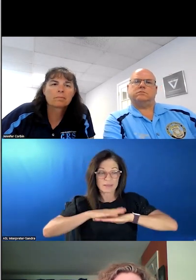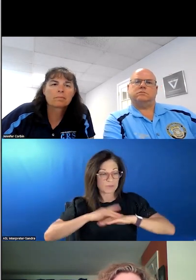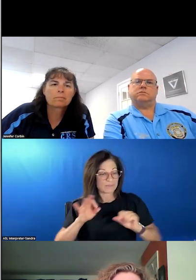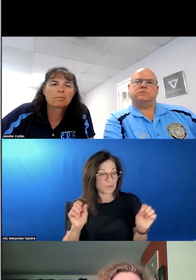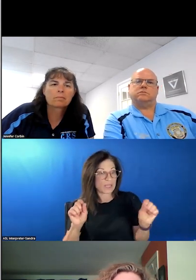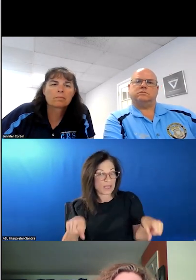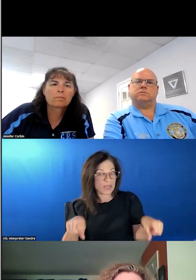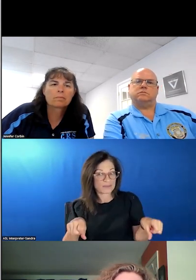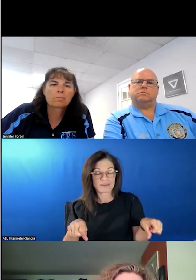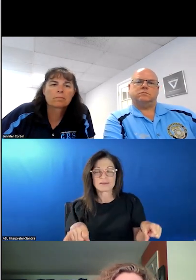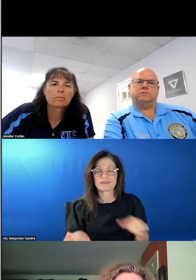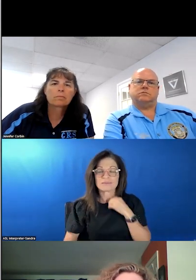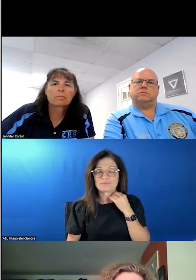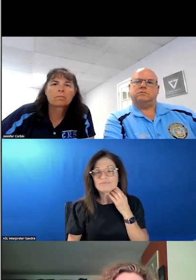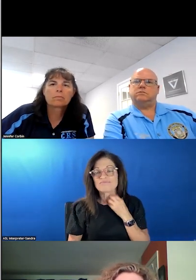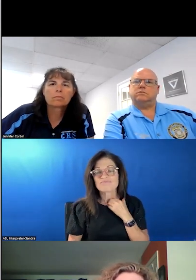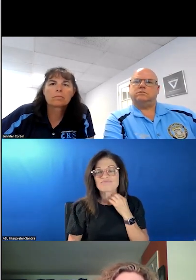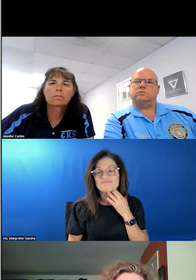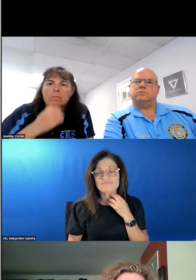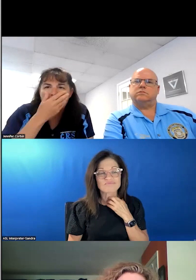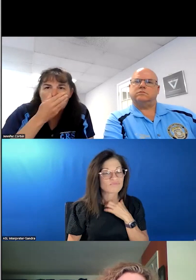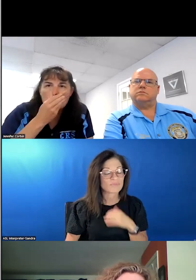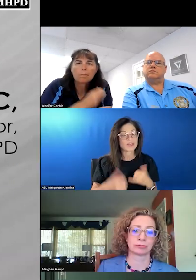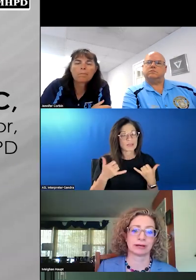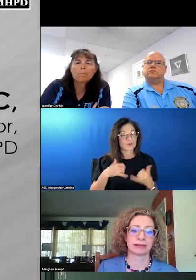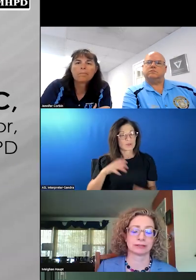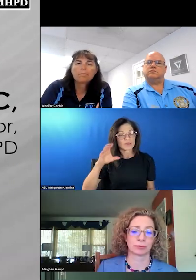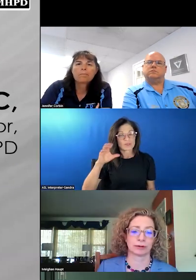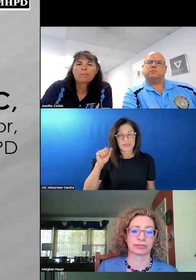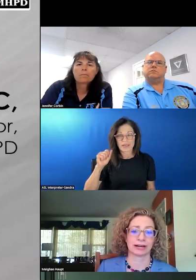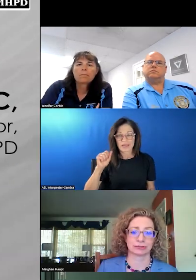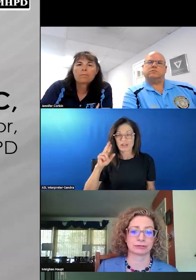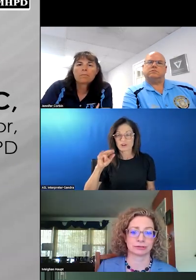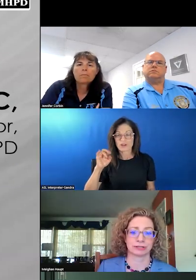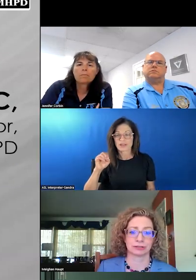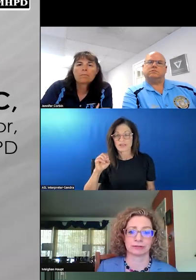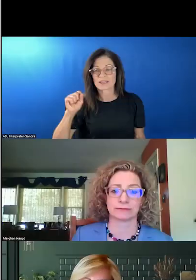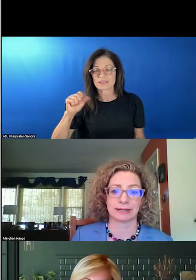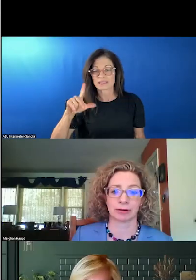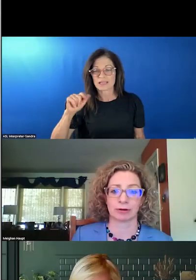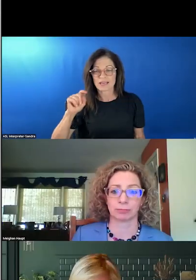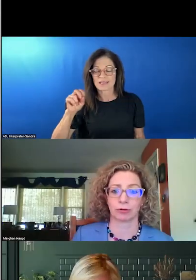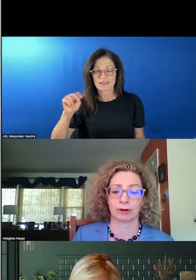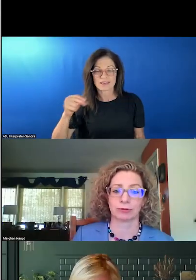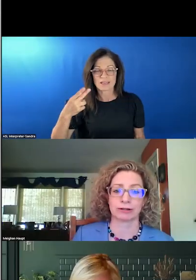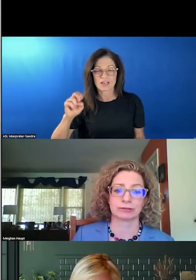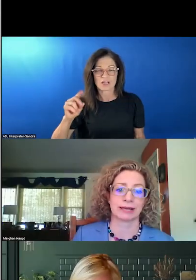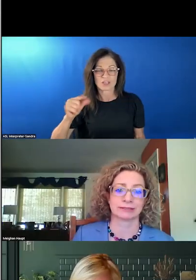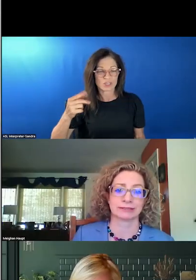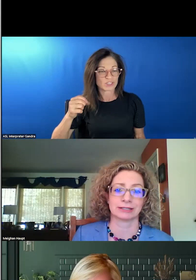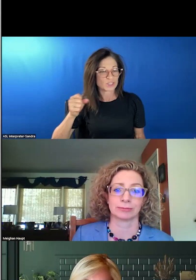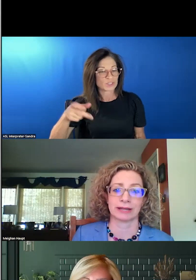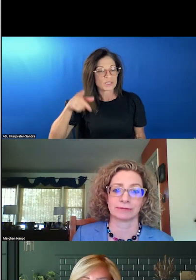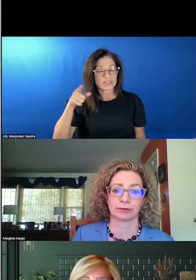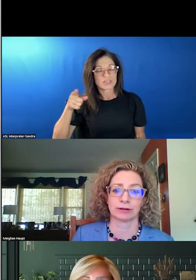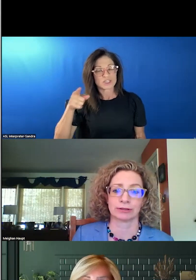go to Carrie Slatton Hodges, who is with the National Association of State Mental Health Program Directors as